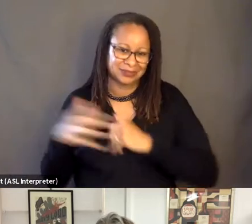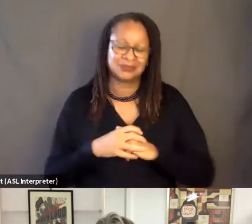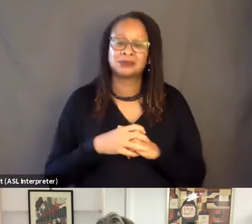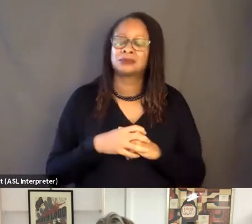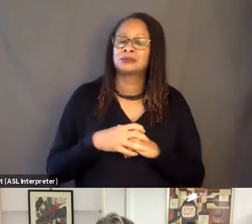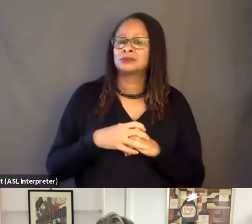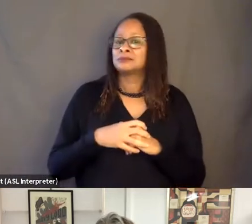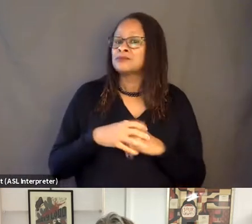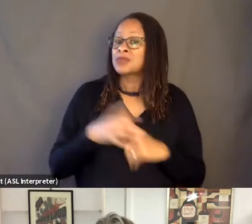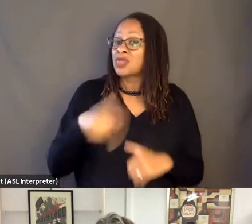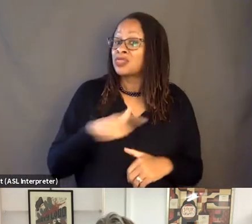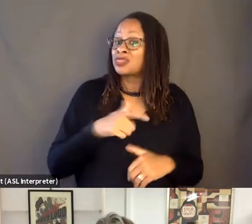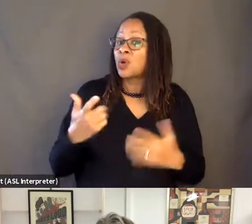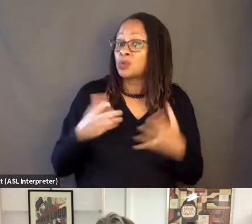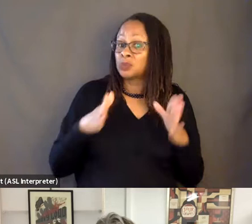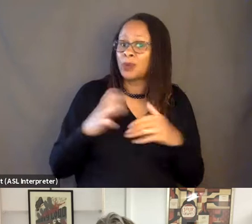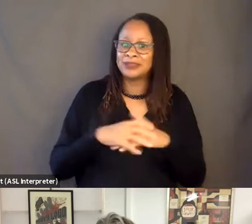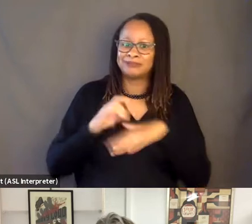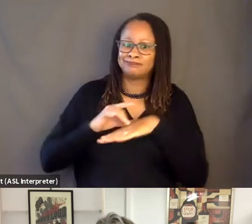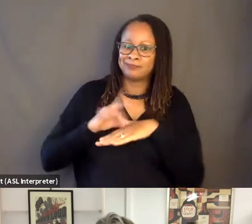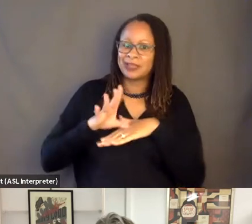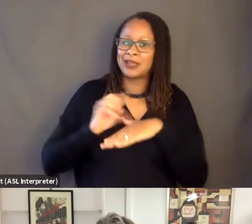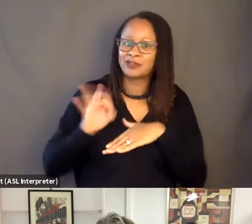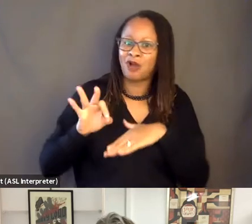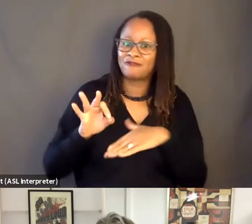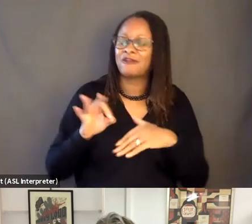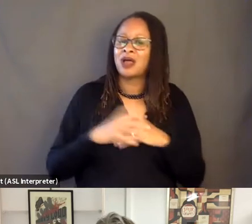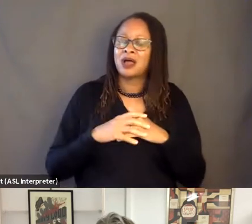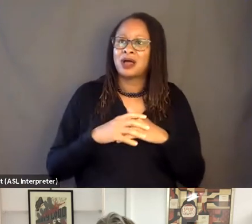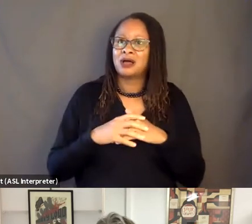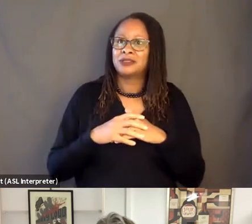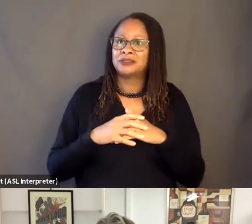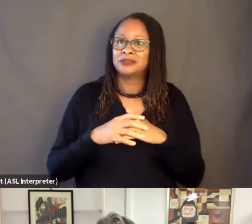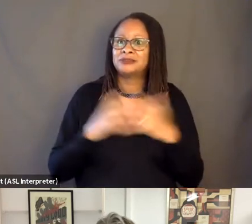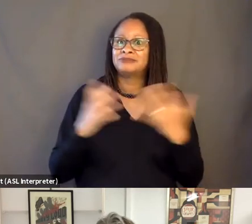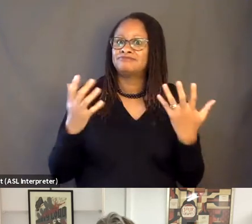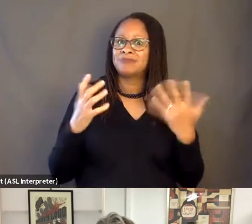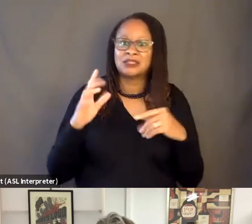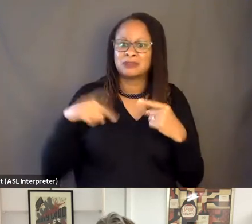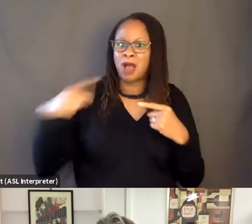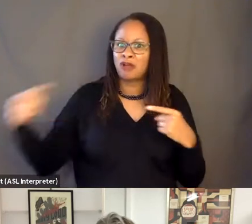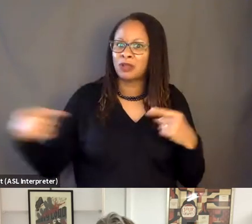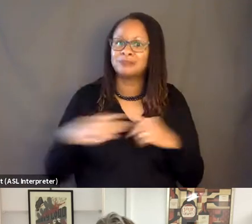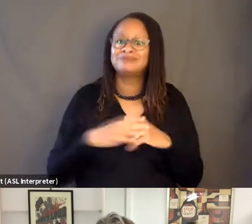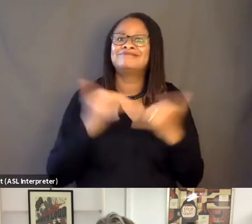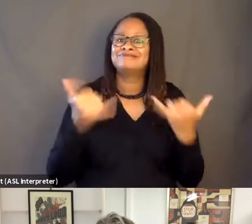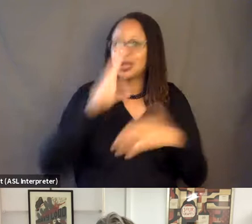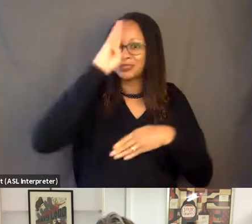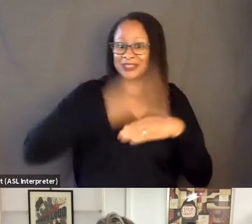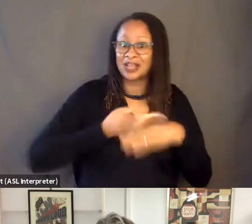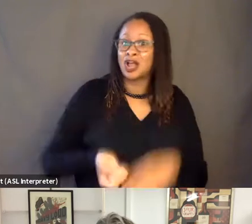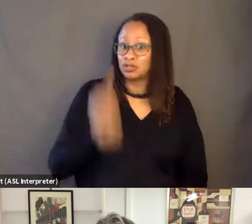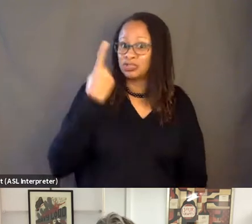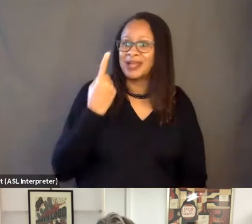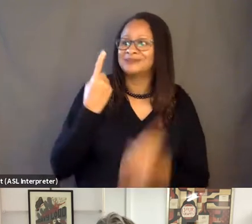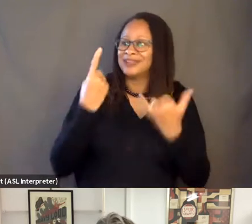These in turn kicked off something of a virtuous spiral. Our son could understand that we were